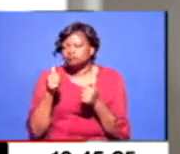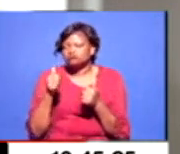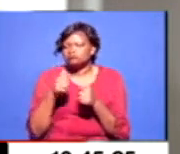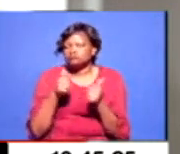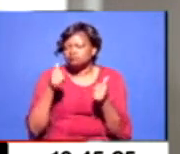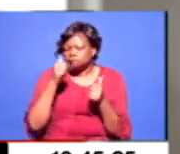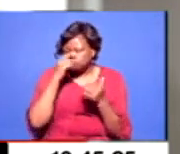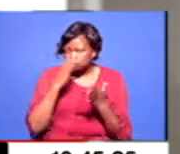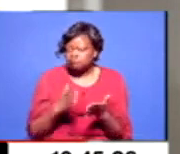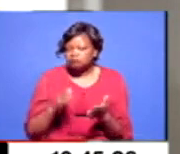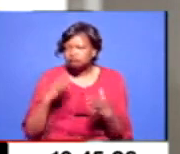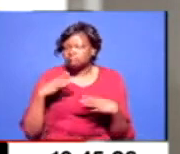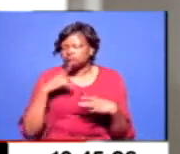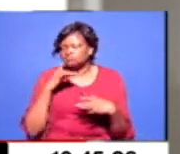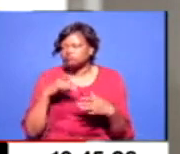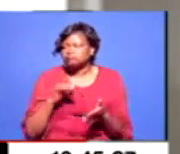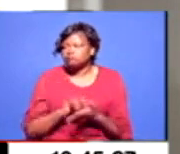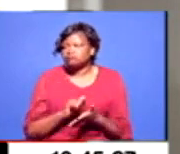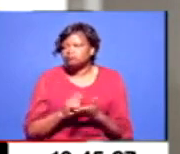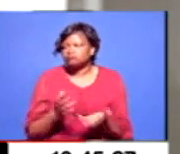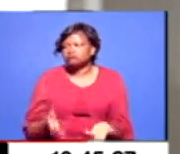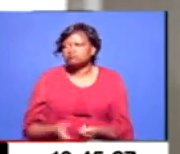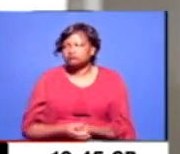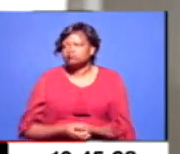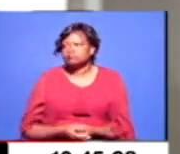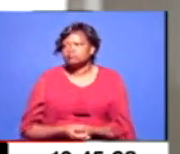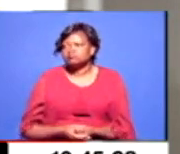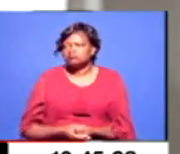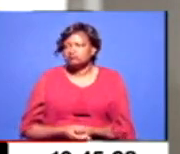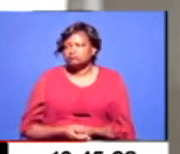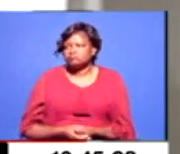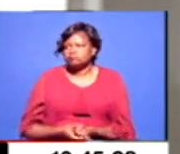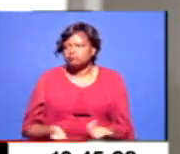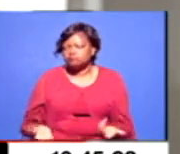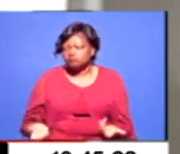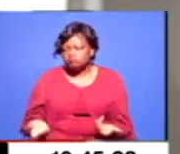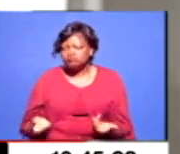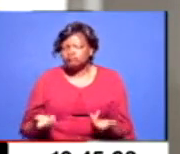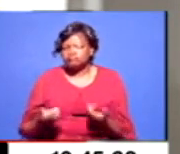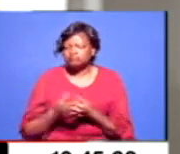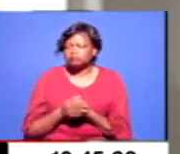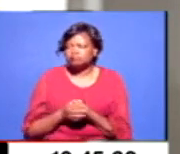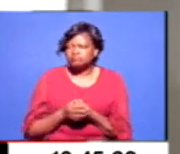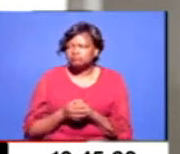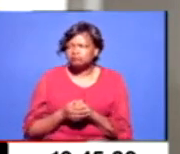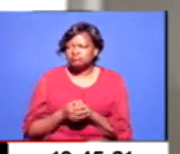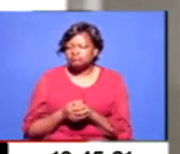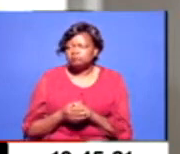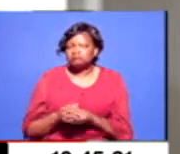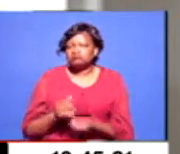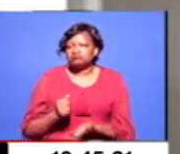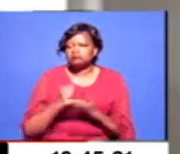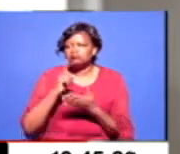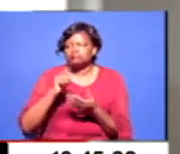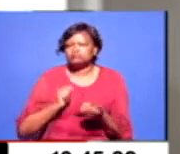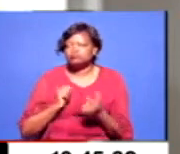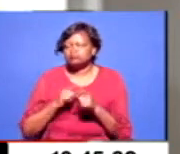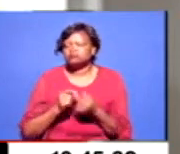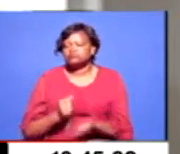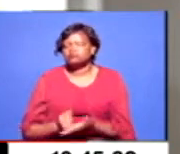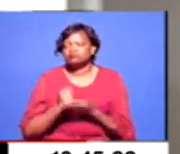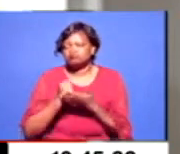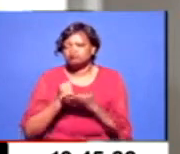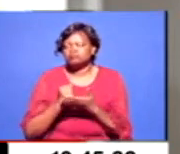feel like when you touch this life of this girl, they say once sometimes when you educate a girl, mm-hmm. you educate an entire